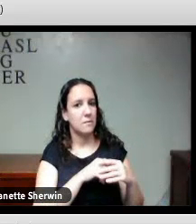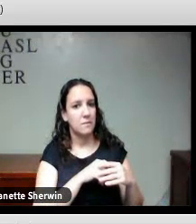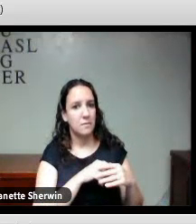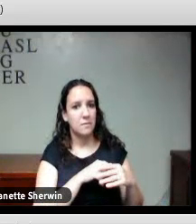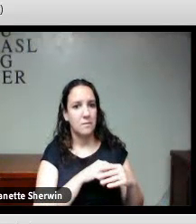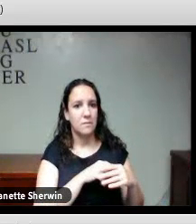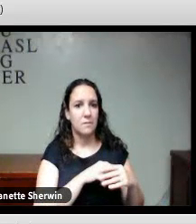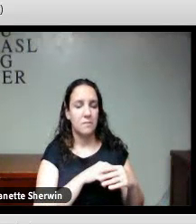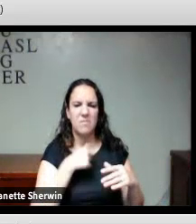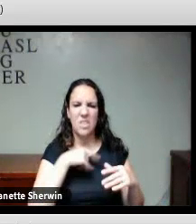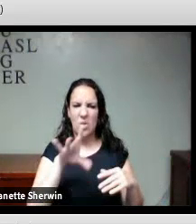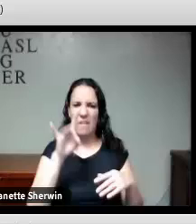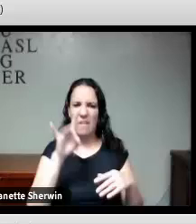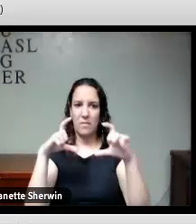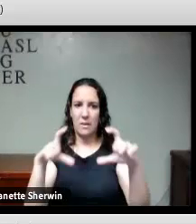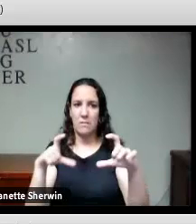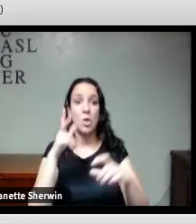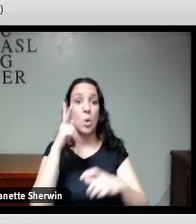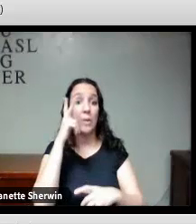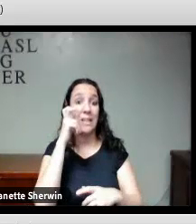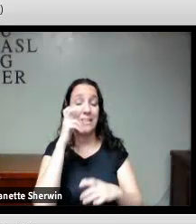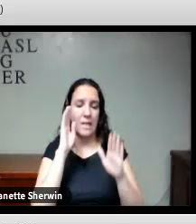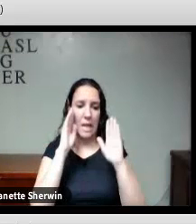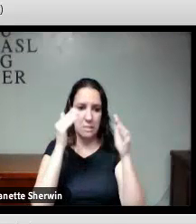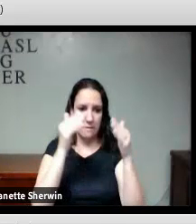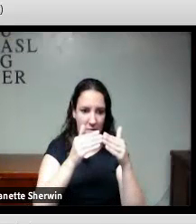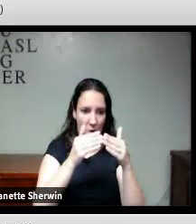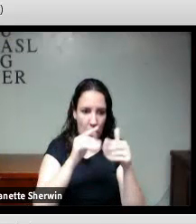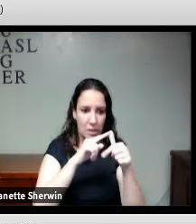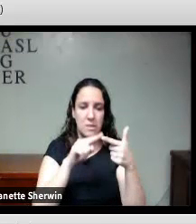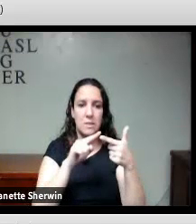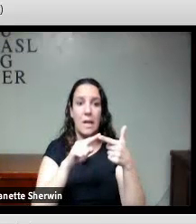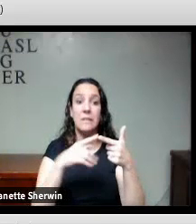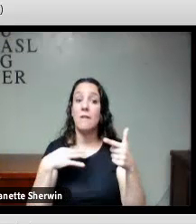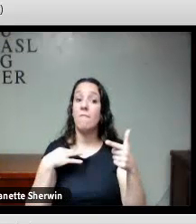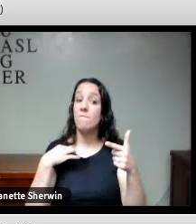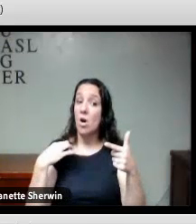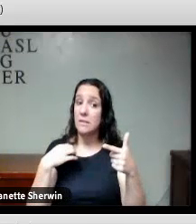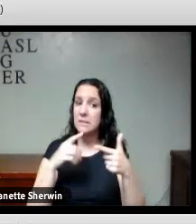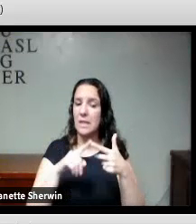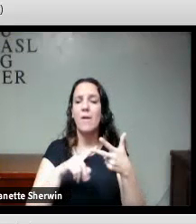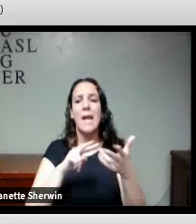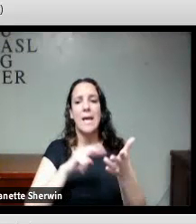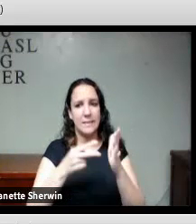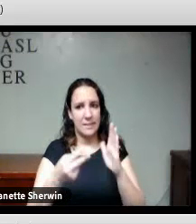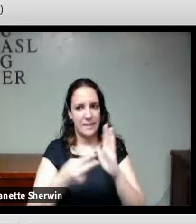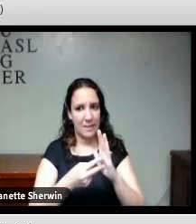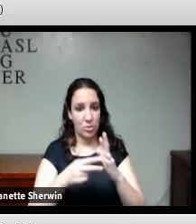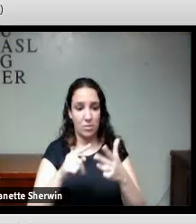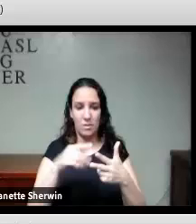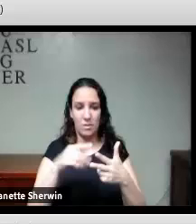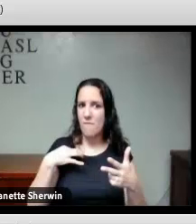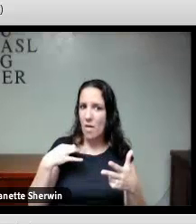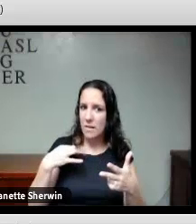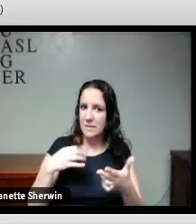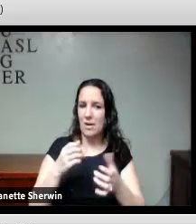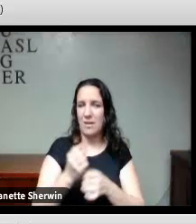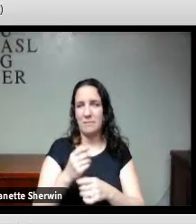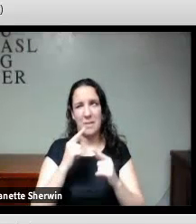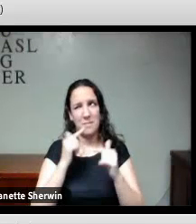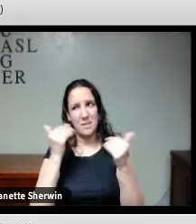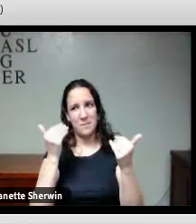to. Listening is focused, it's voluntary, and it's intentional. The voluntary made me smile because I